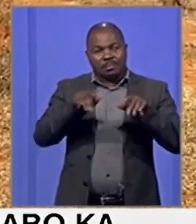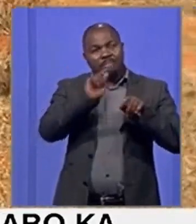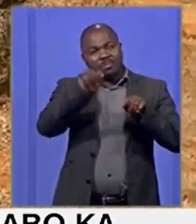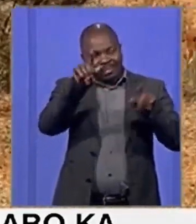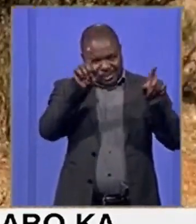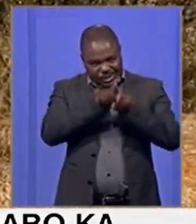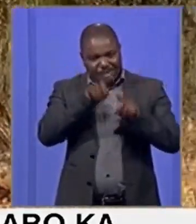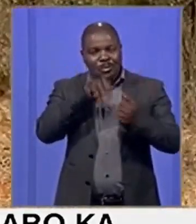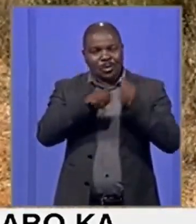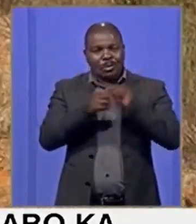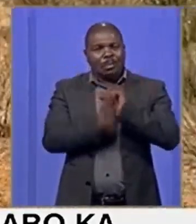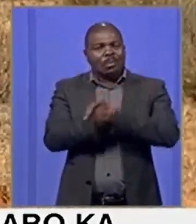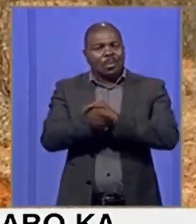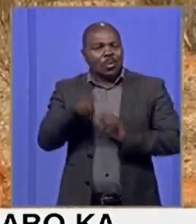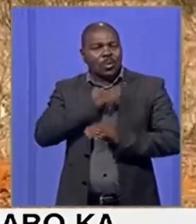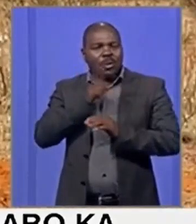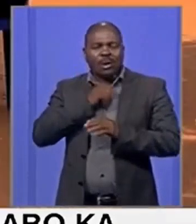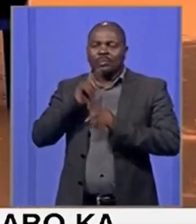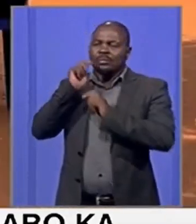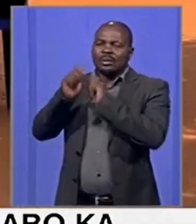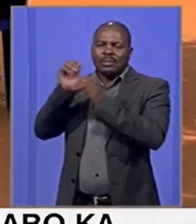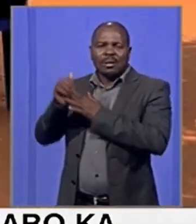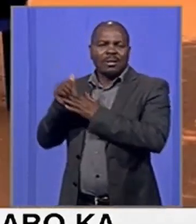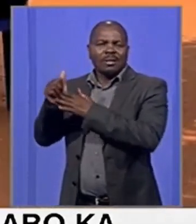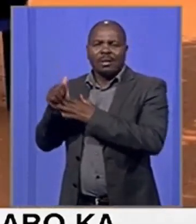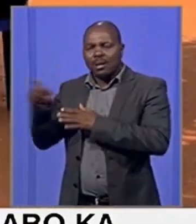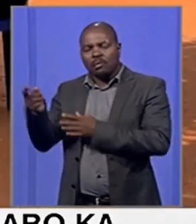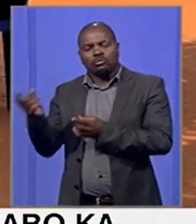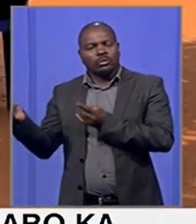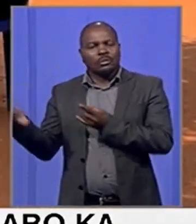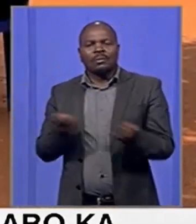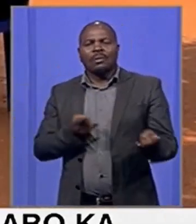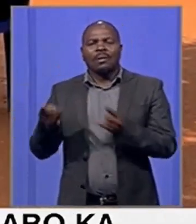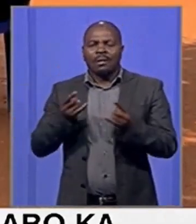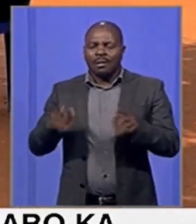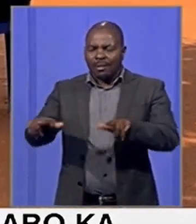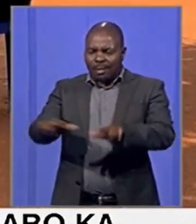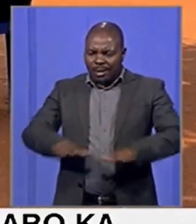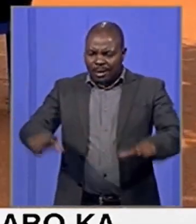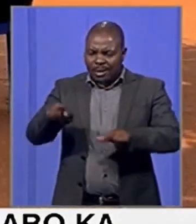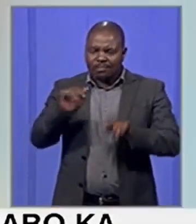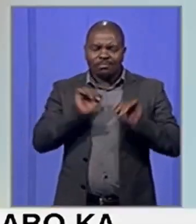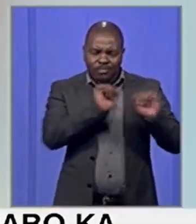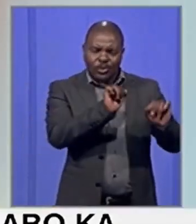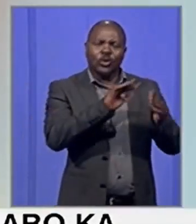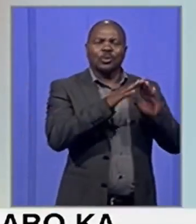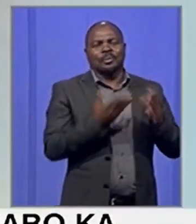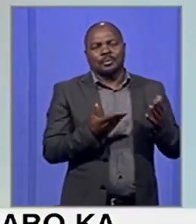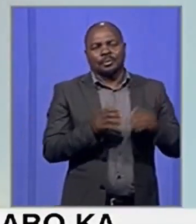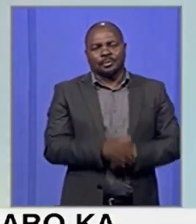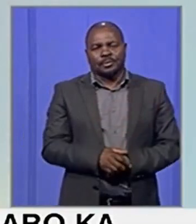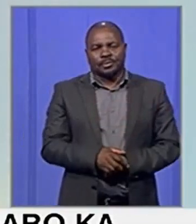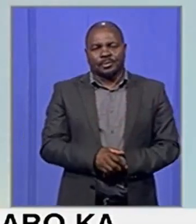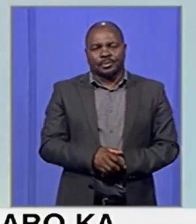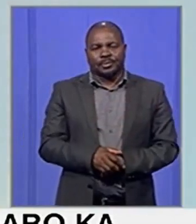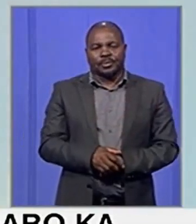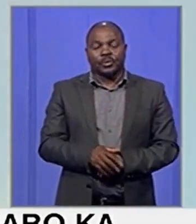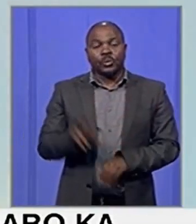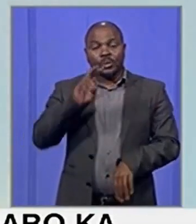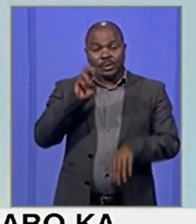itemogela mathata le go lla ka baetapele ba setšo bao ba rekišago mabala ao a nepile go hlabolola ditšhaba. Go hlokega gore go